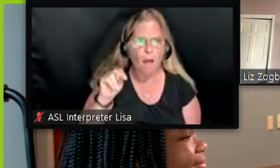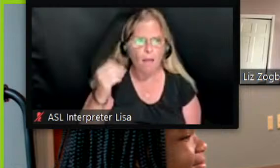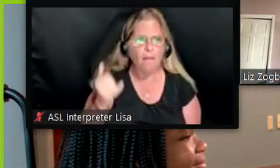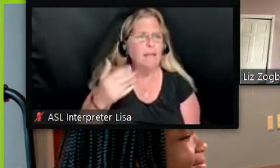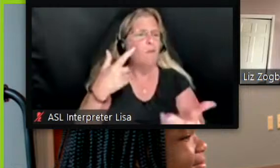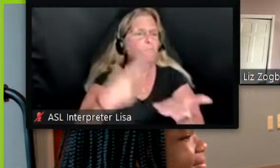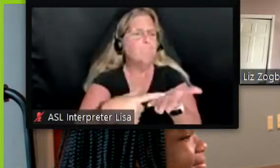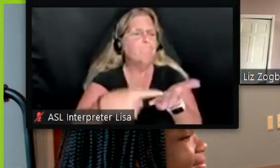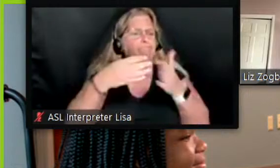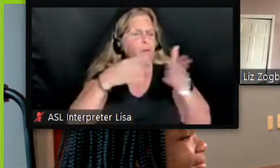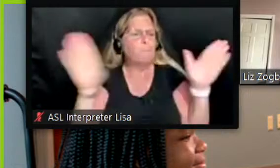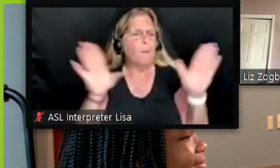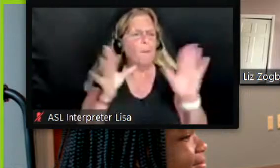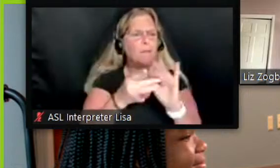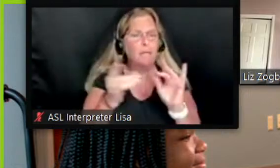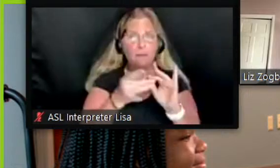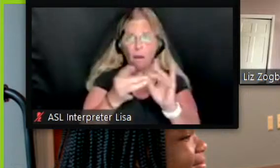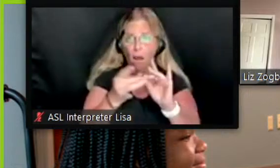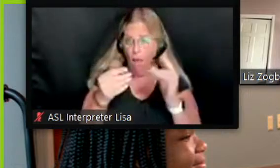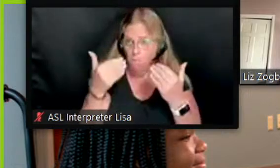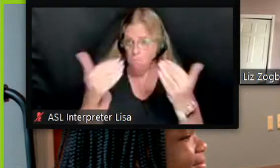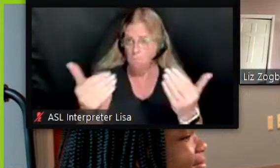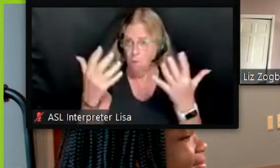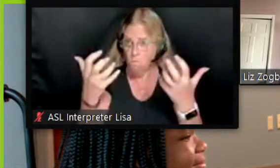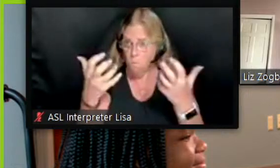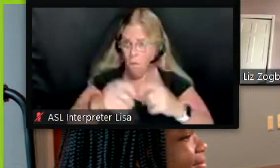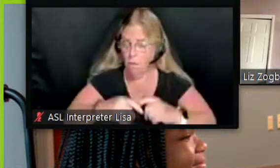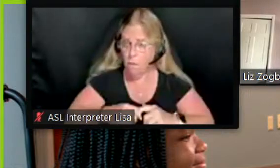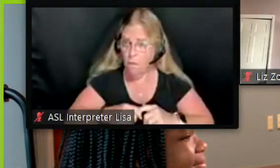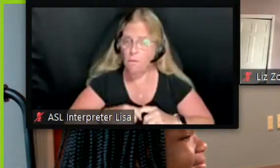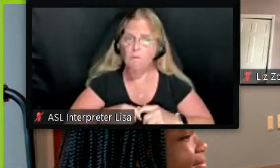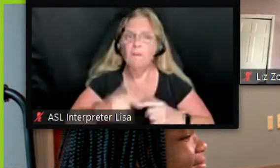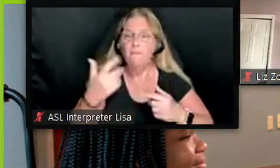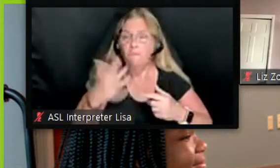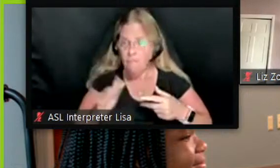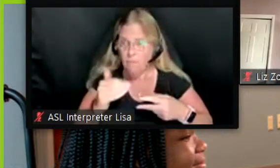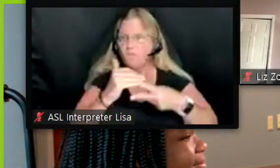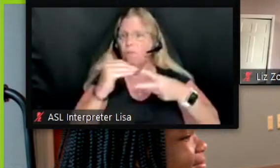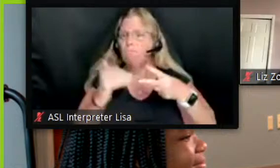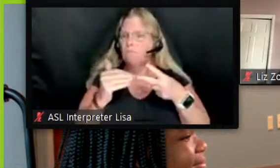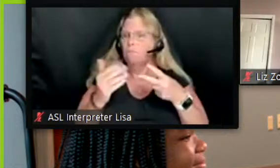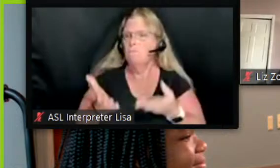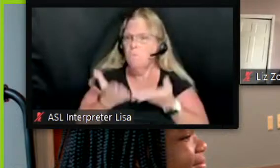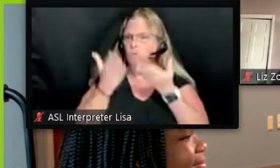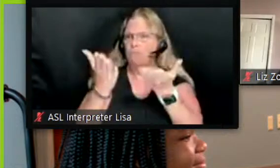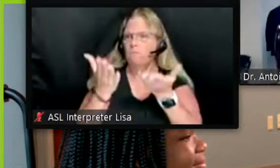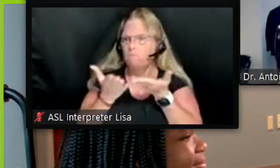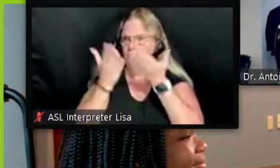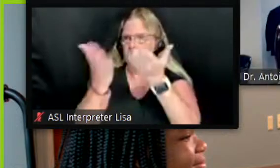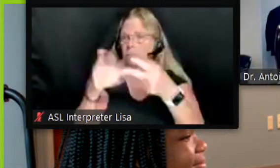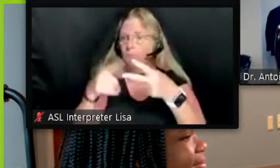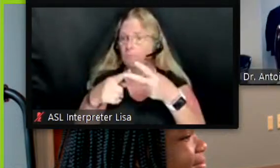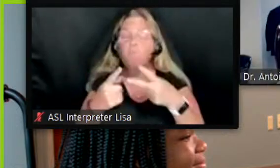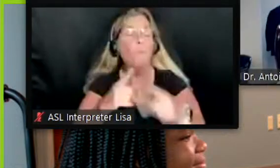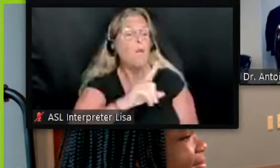comment before we move on to proposed recommendations. Sure. Okay,